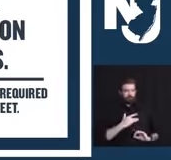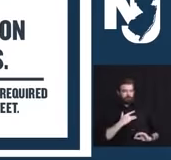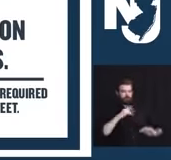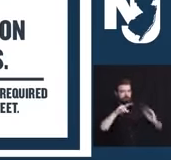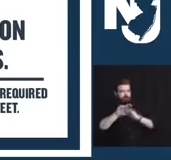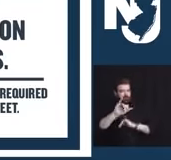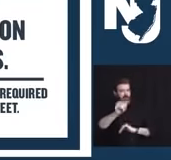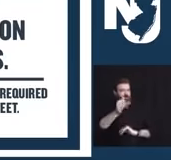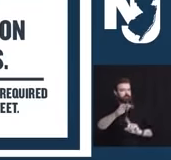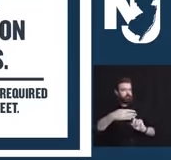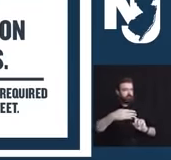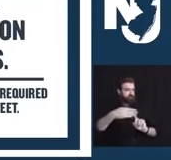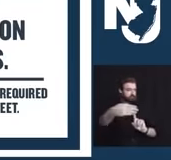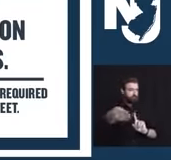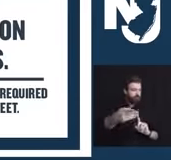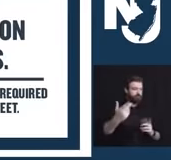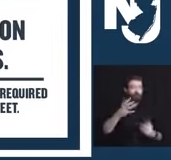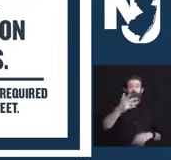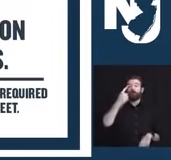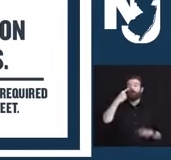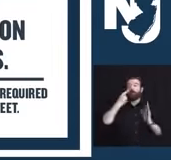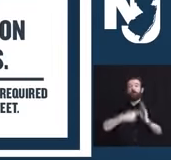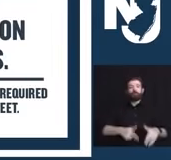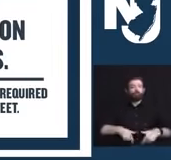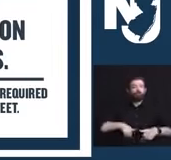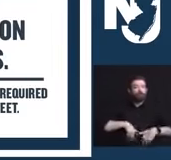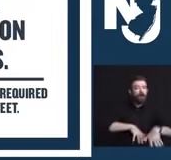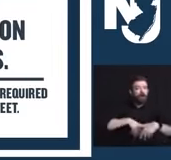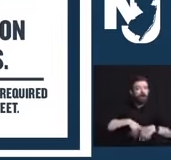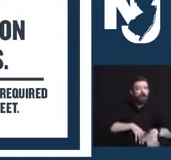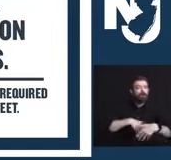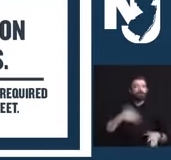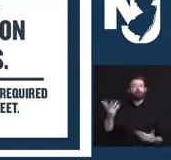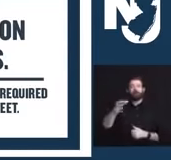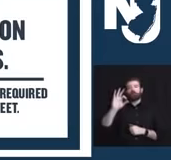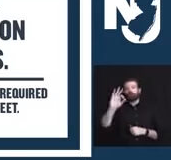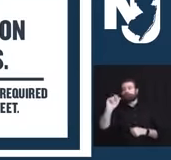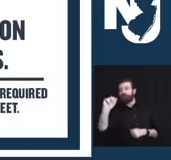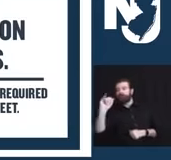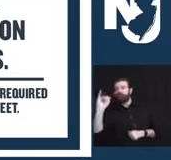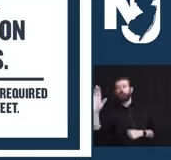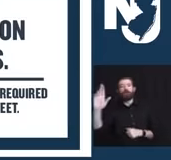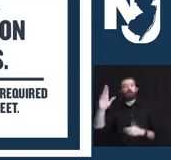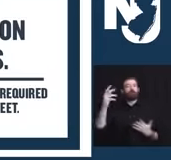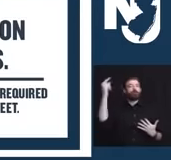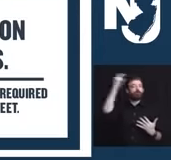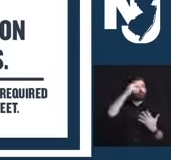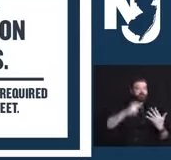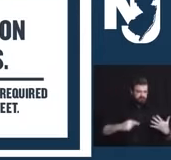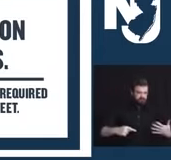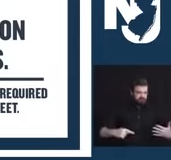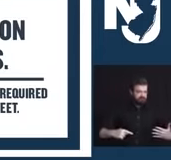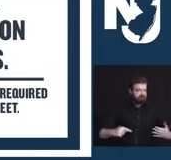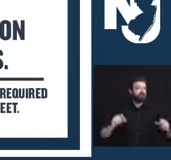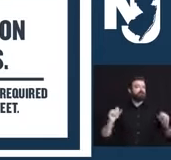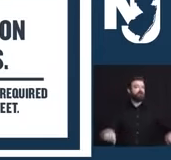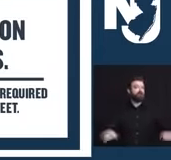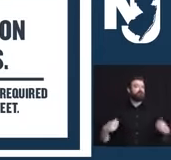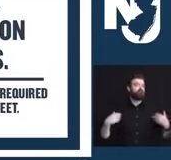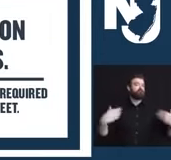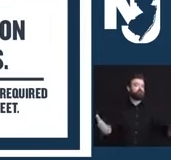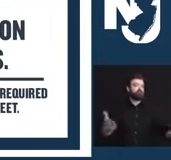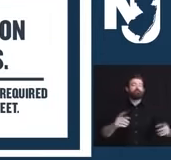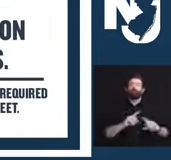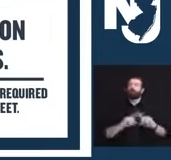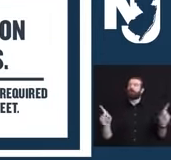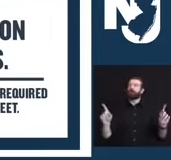to parades to the state fair, can all go forward as long as attendees are keeping 6 feet of distance. And